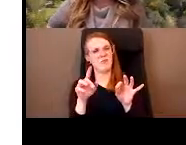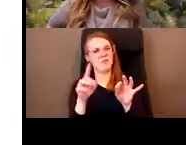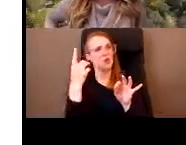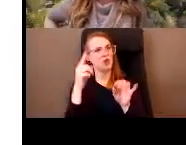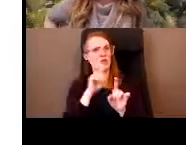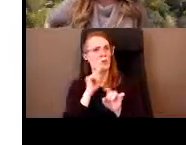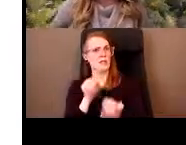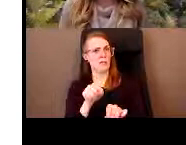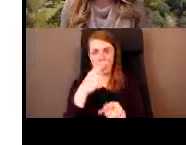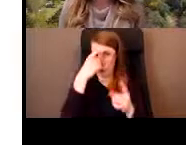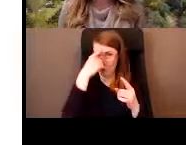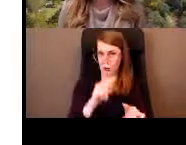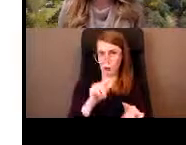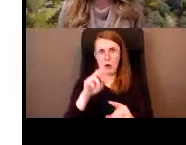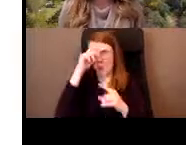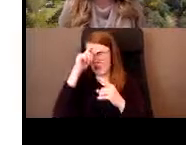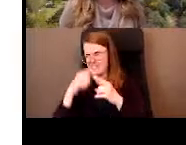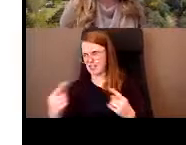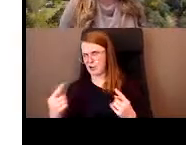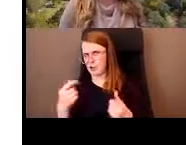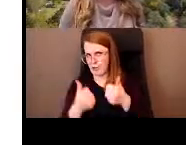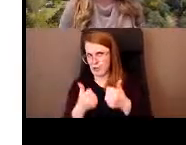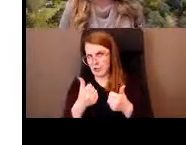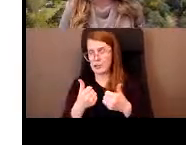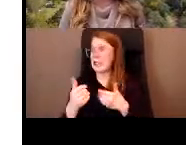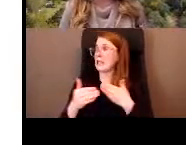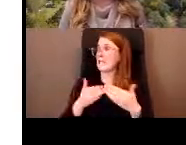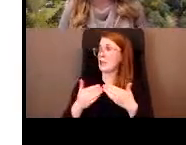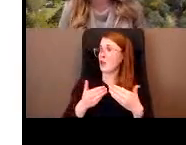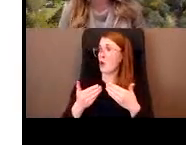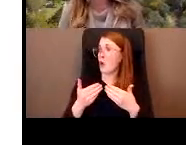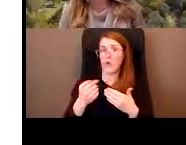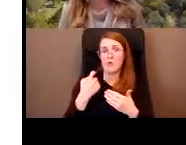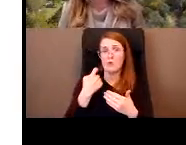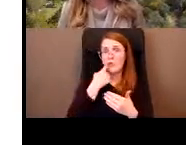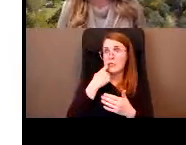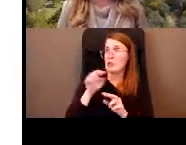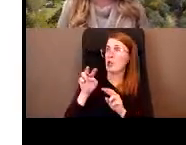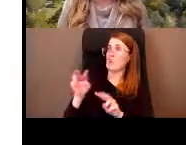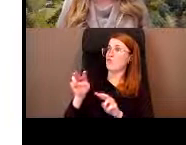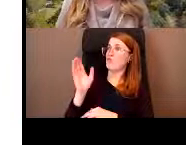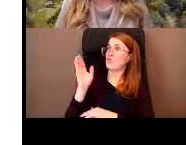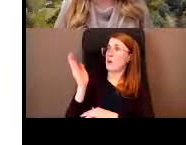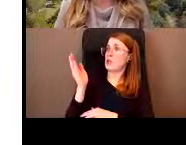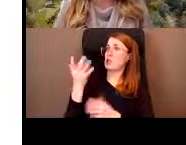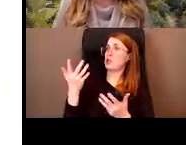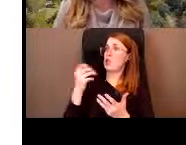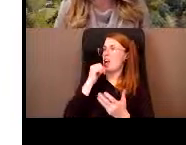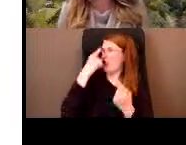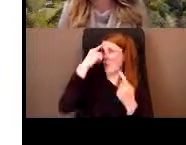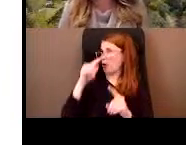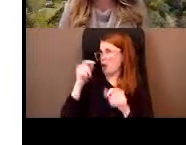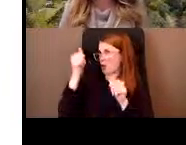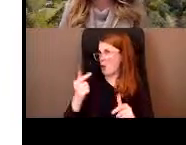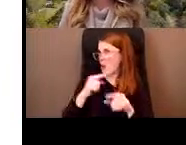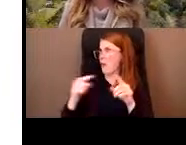agree or disagree with the statement. But even though I may not agree with everything in the presentation today, the planning process is going in the